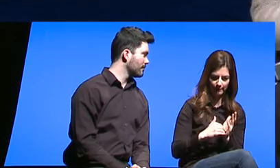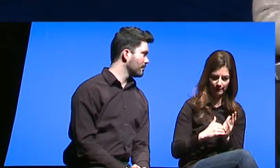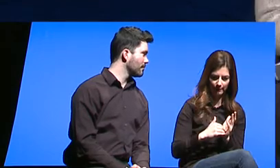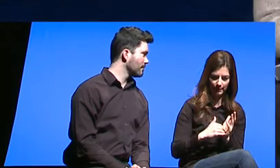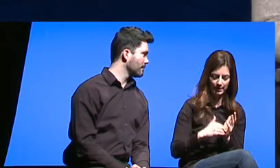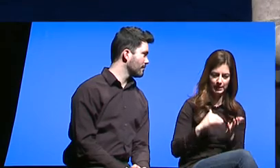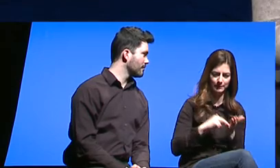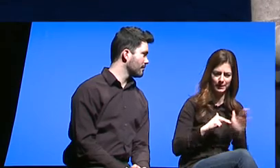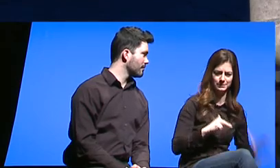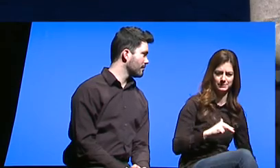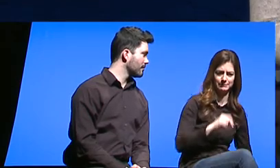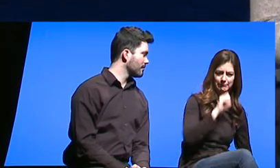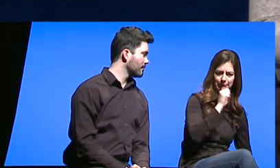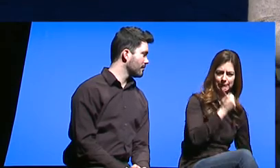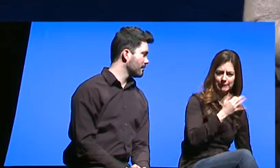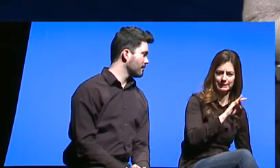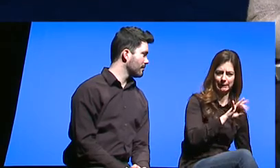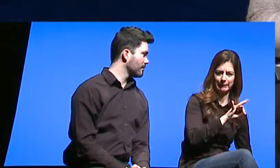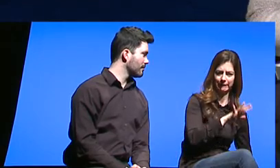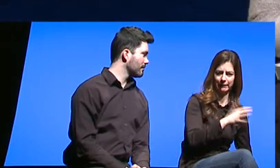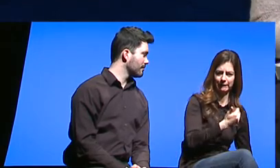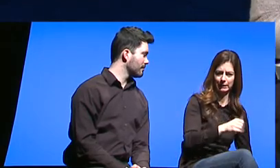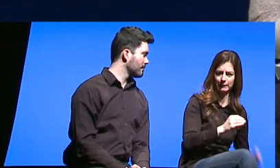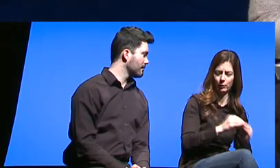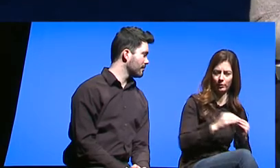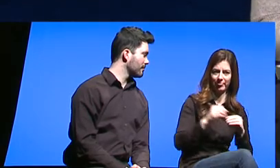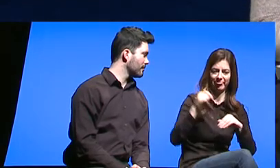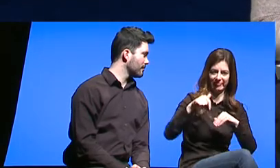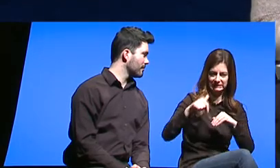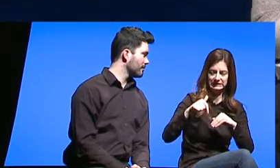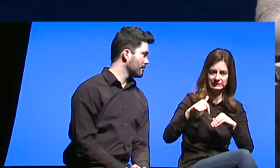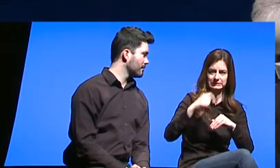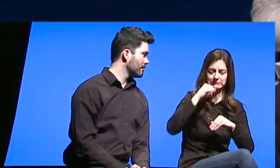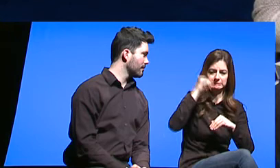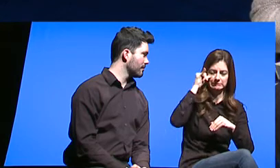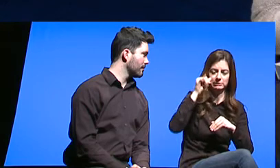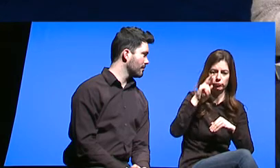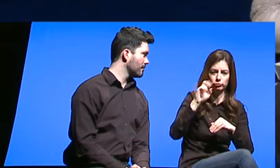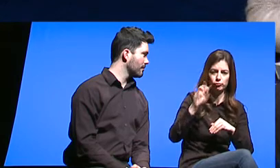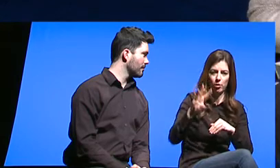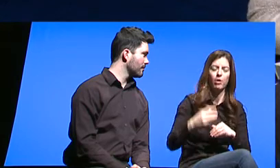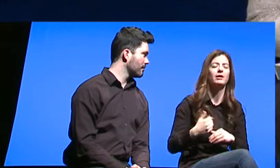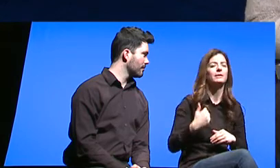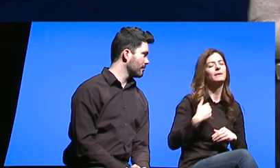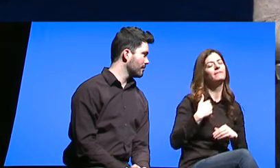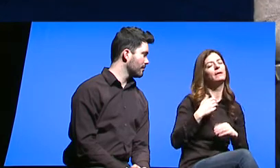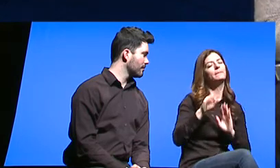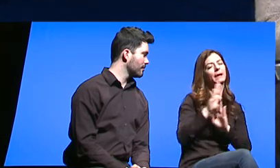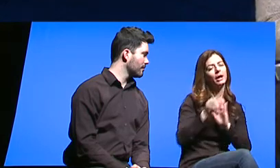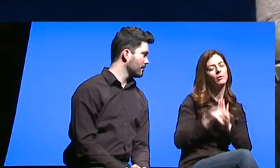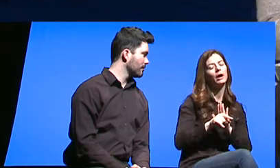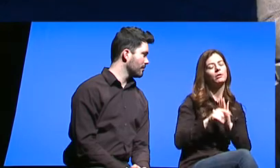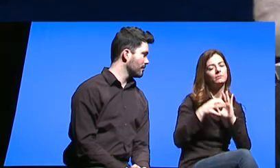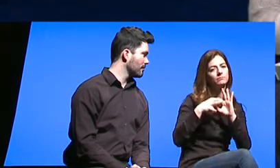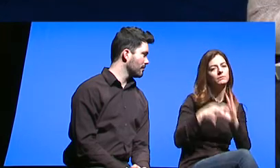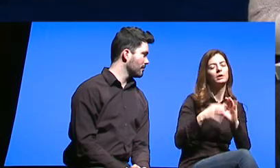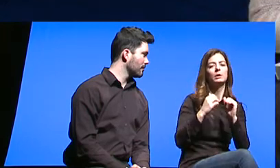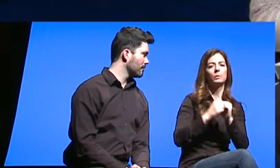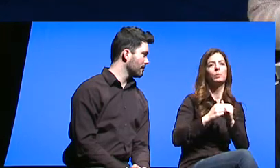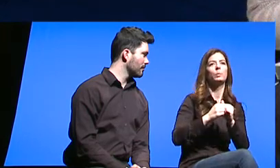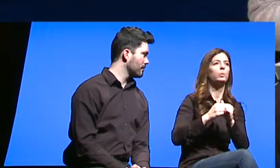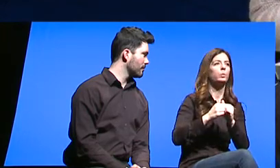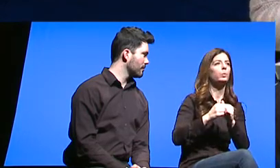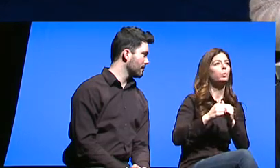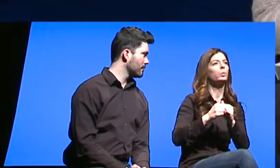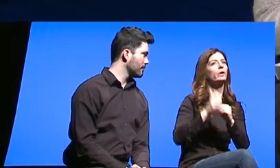1985 anymore. But yeah, so I had a background, I mean, I do a lot of public speaking for my work. I used to sing